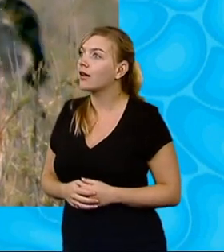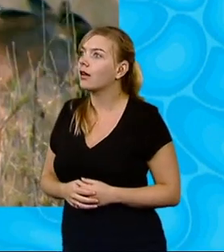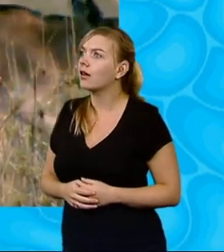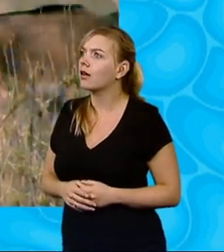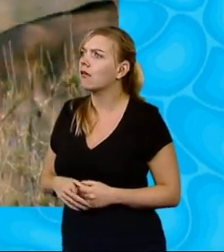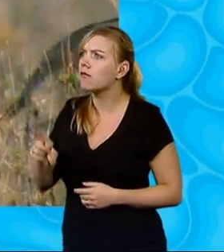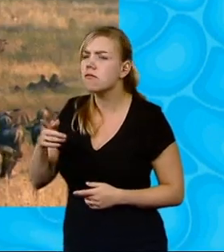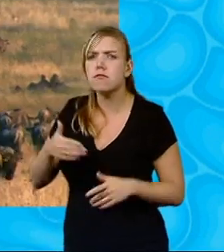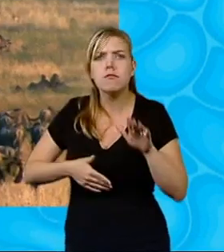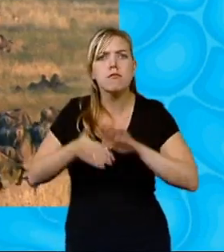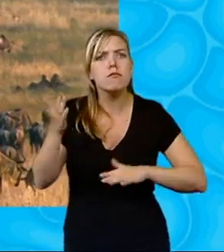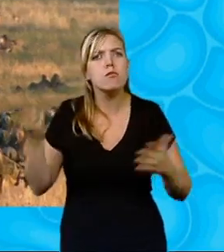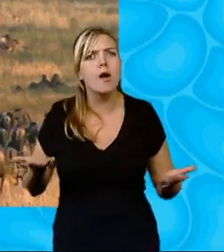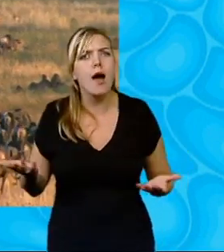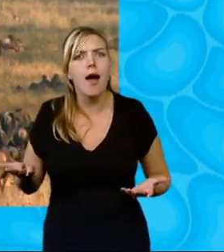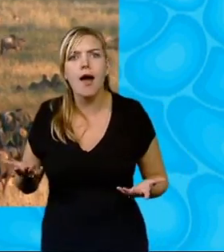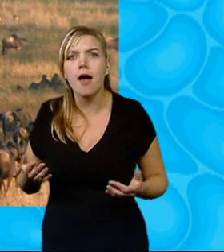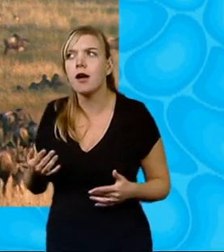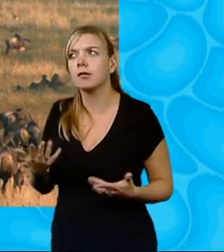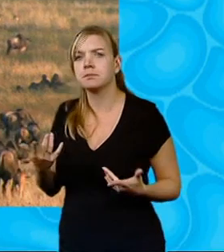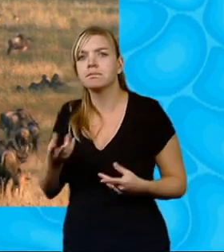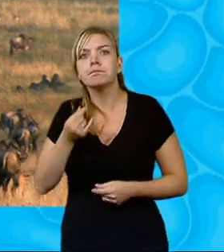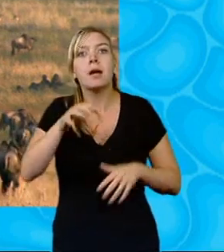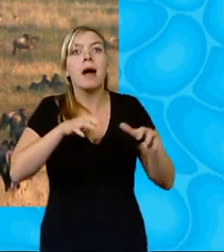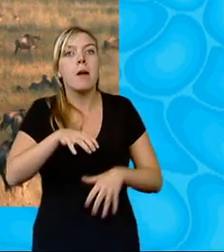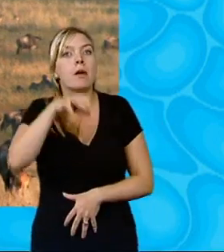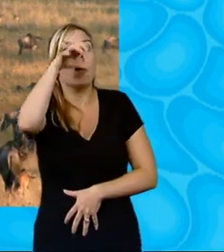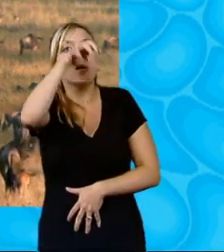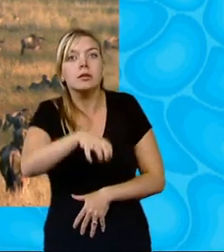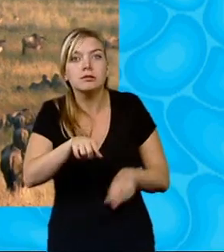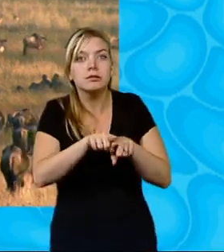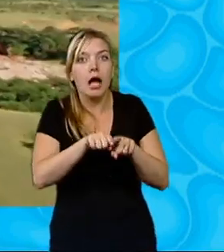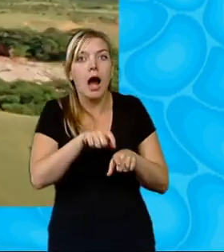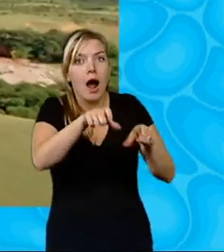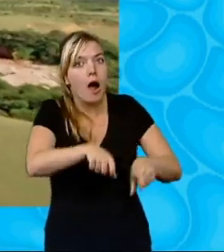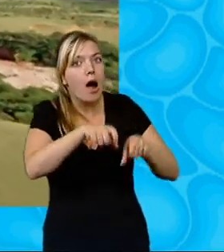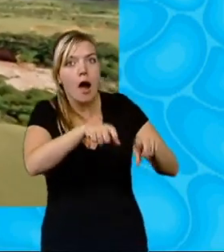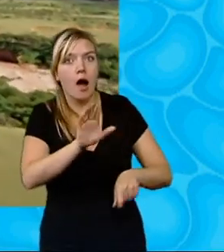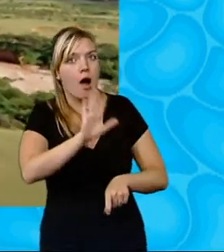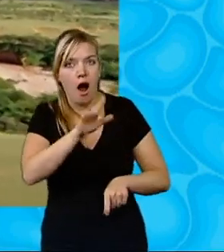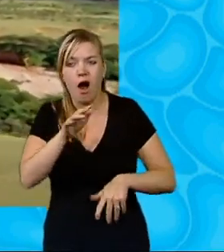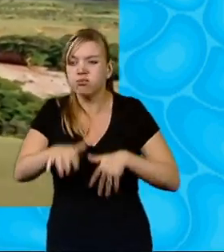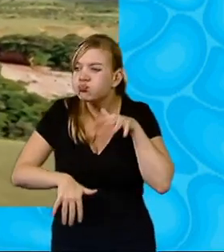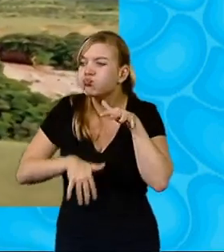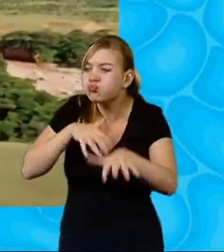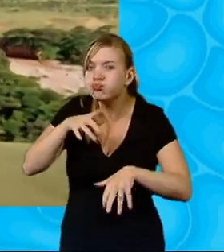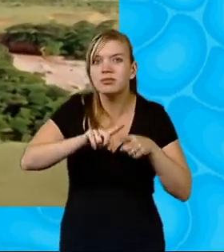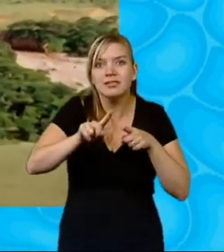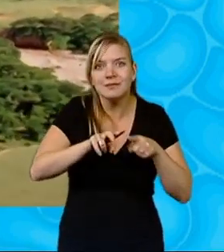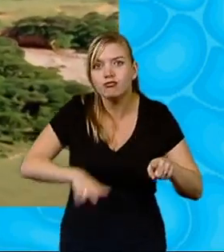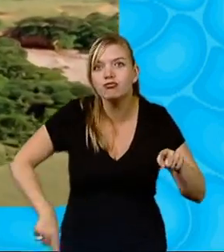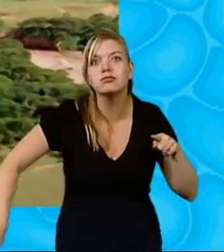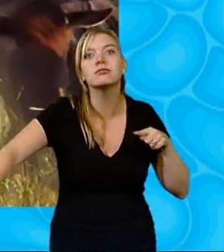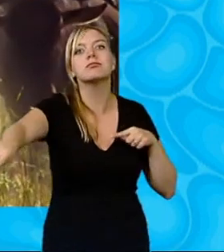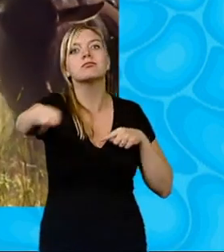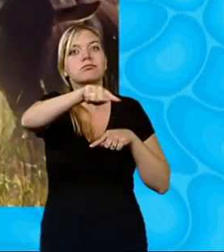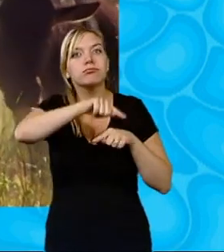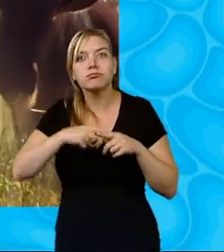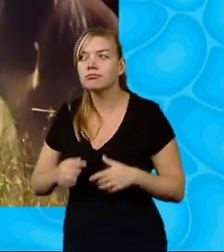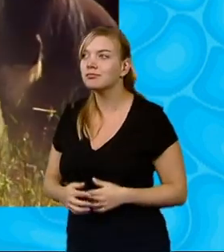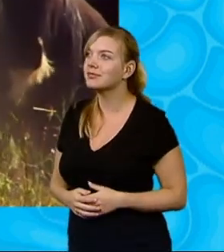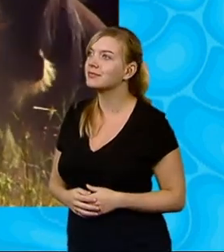Hey, where are they going? Well, some animals don't just live in one place. Their home is over a big area,